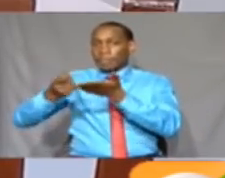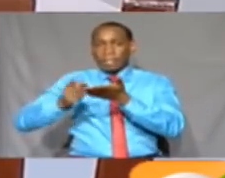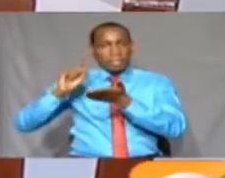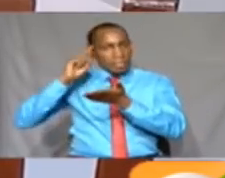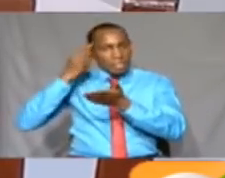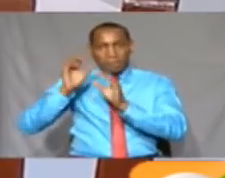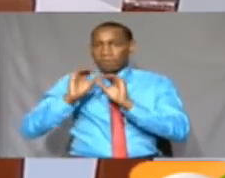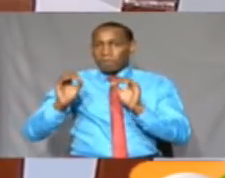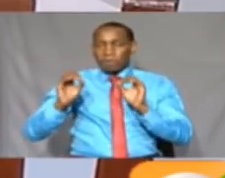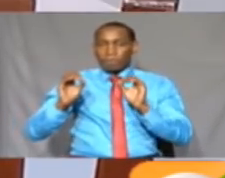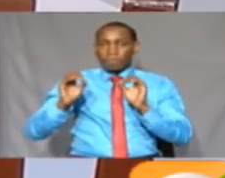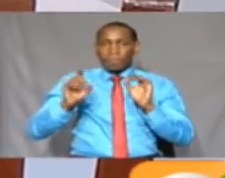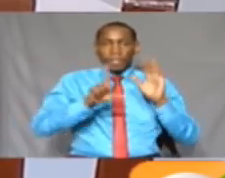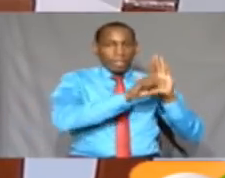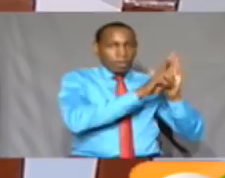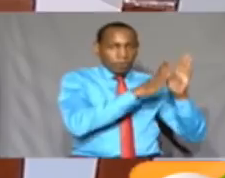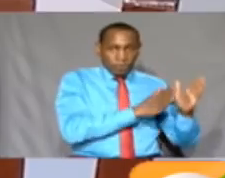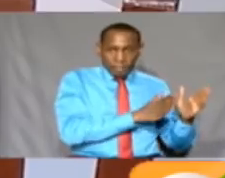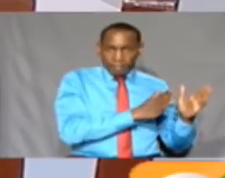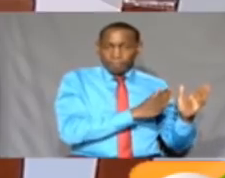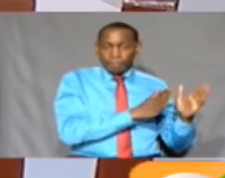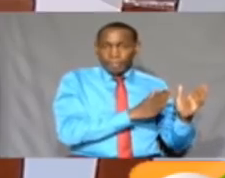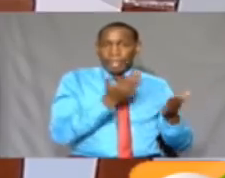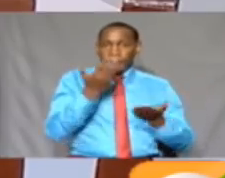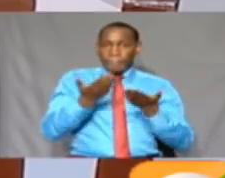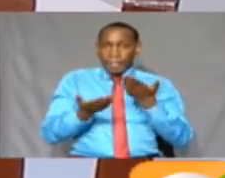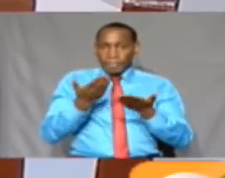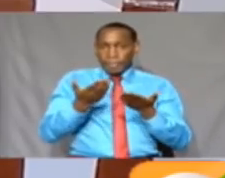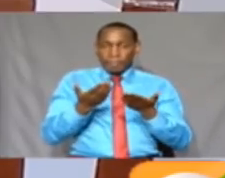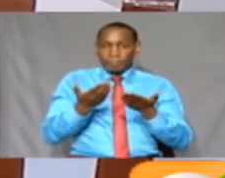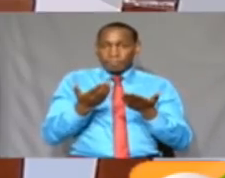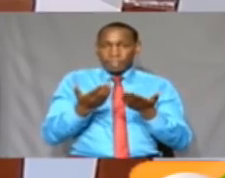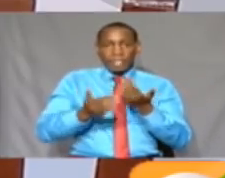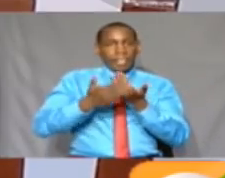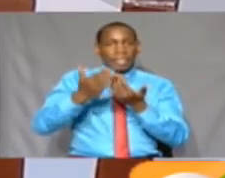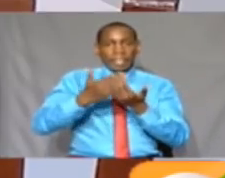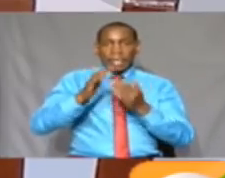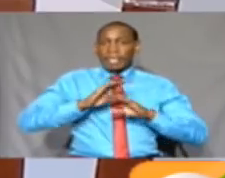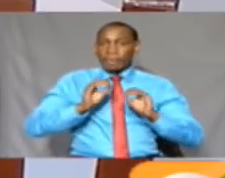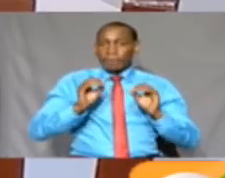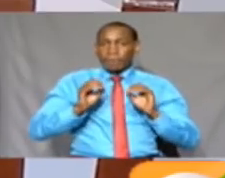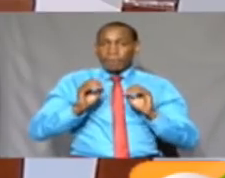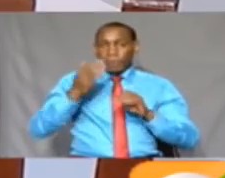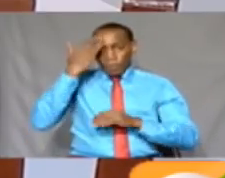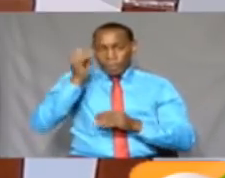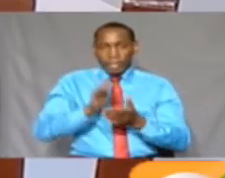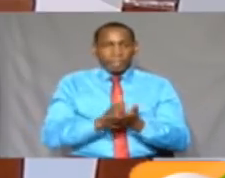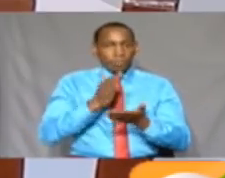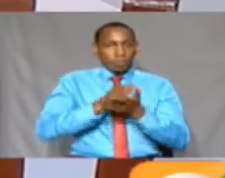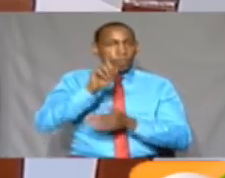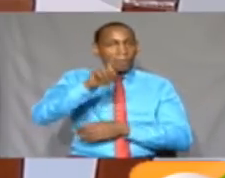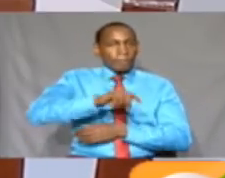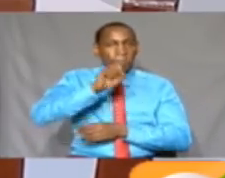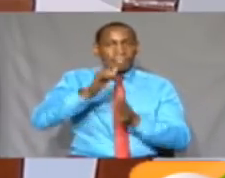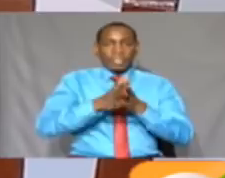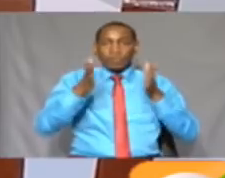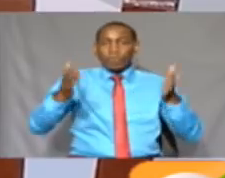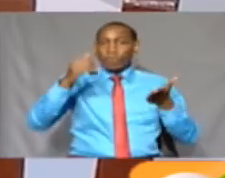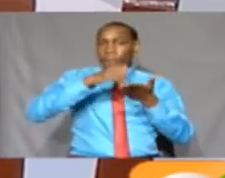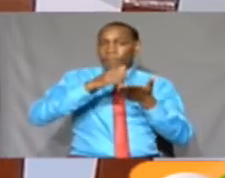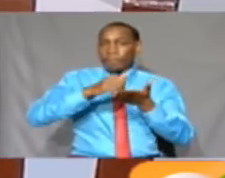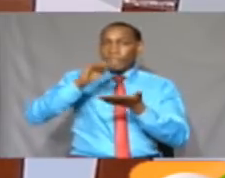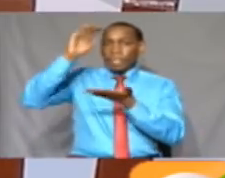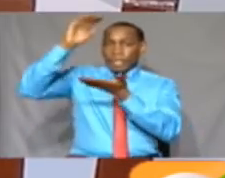think as a lawyer. Mm. Or he was a little too careless because he's made some very fundamental mistakes on